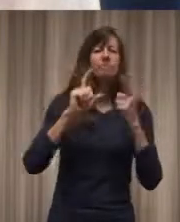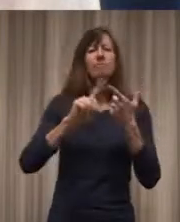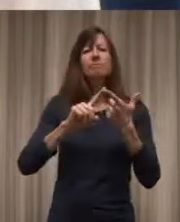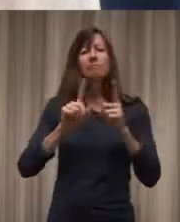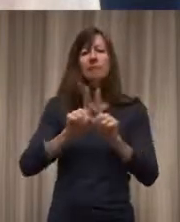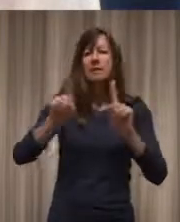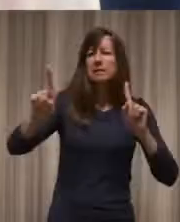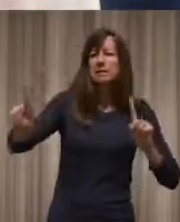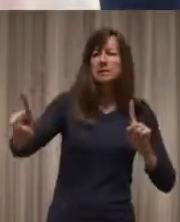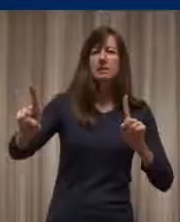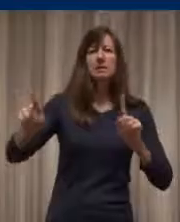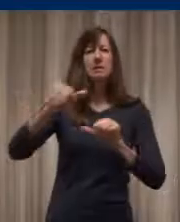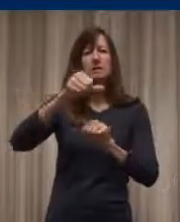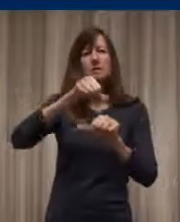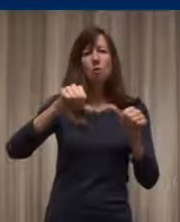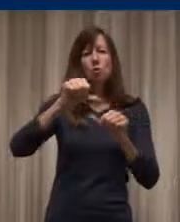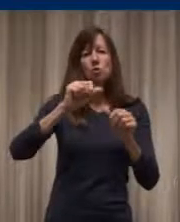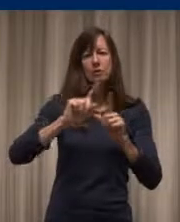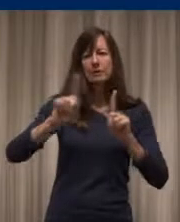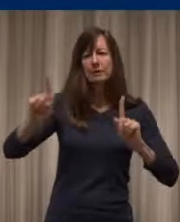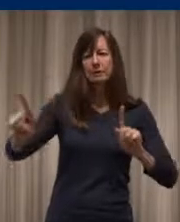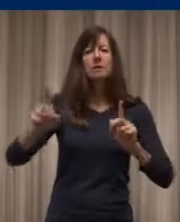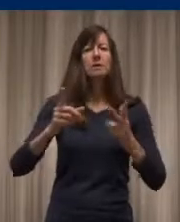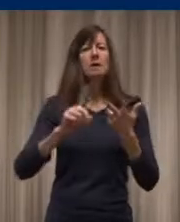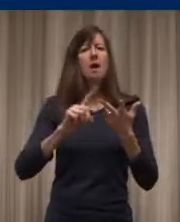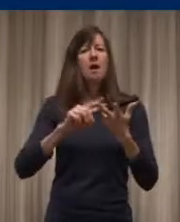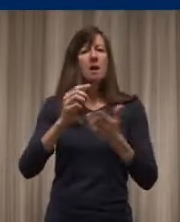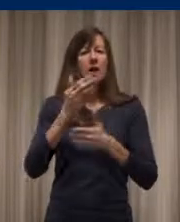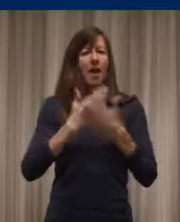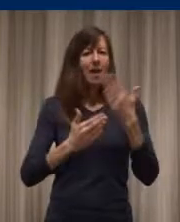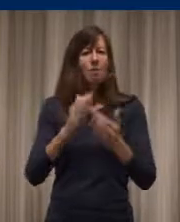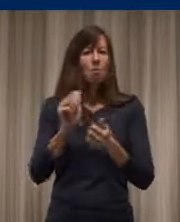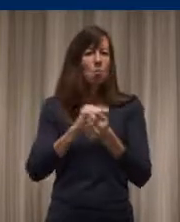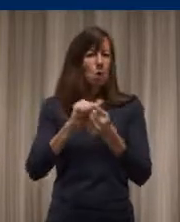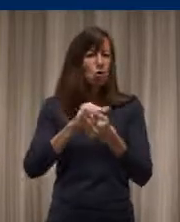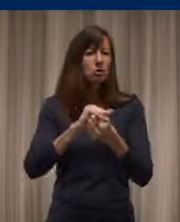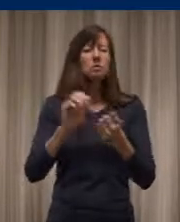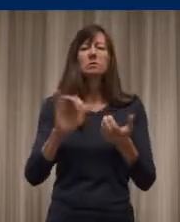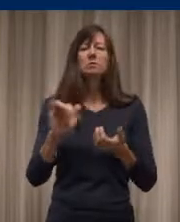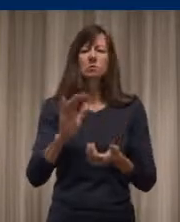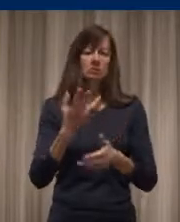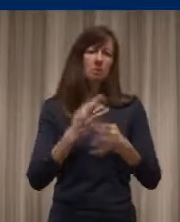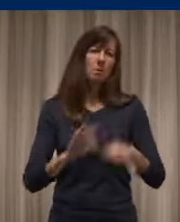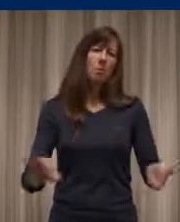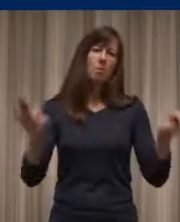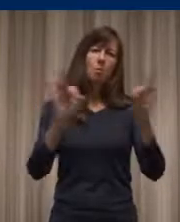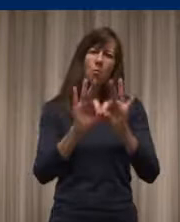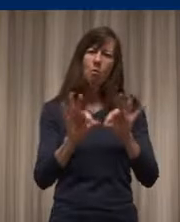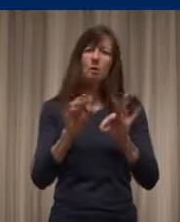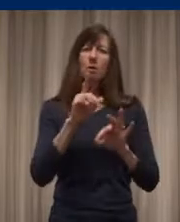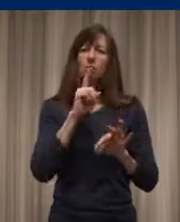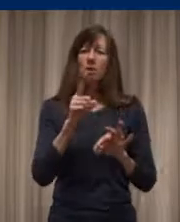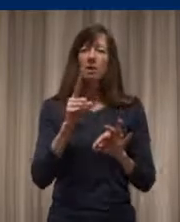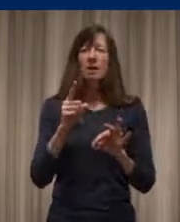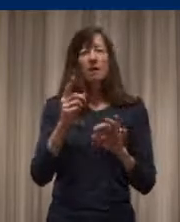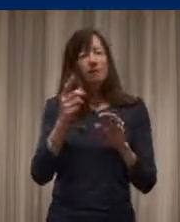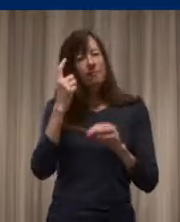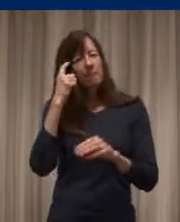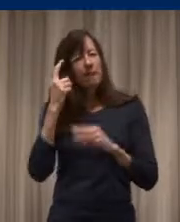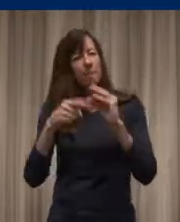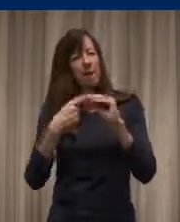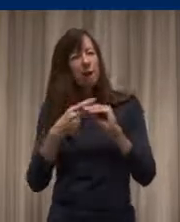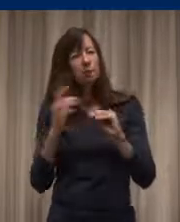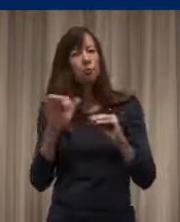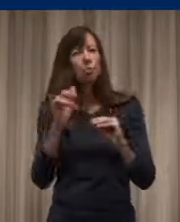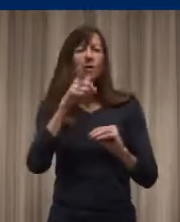our mask wearing, of course, and in particular, thinking about who we're getting together with and who we're gathering with.